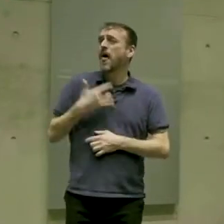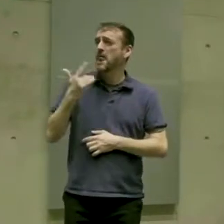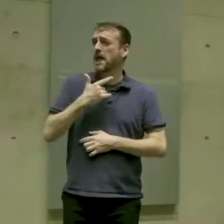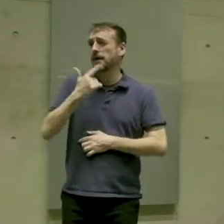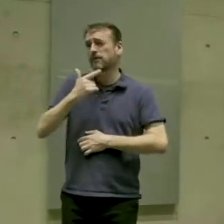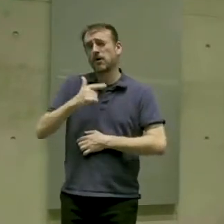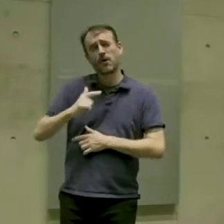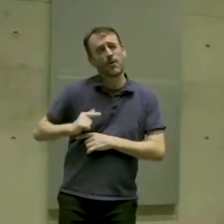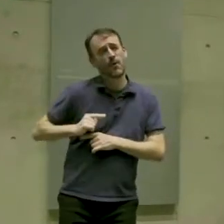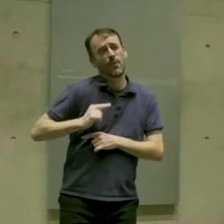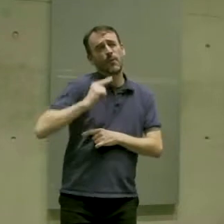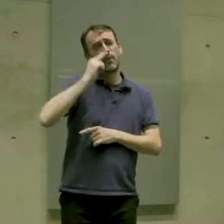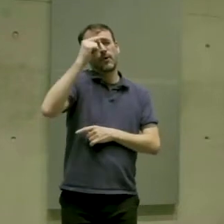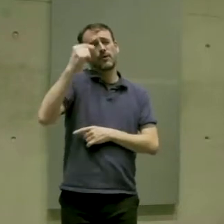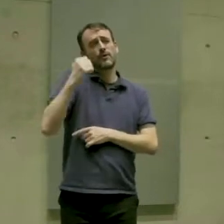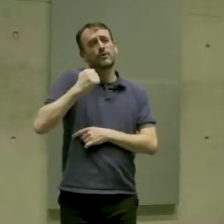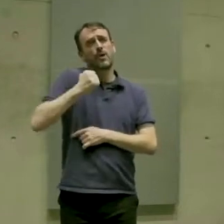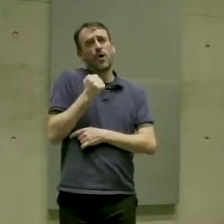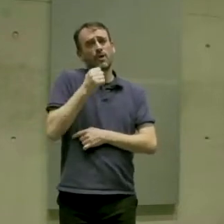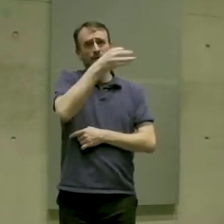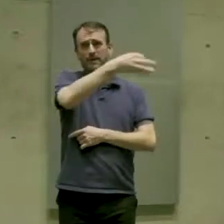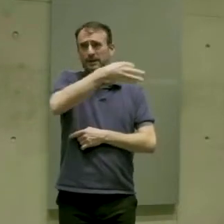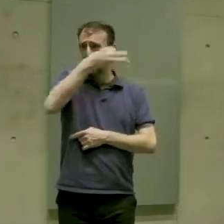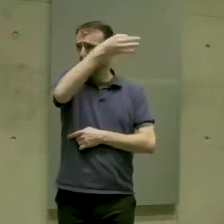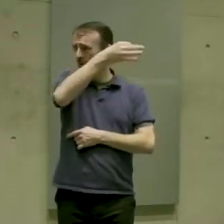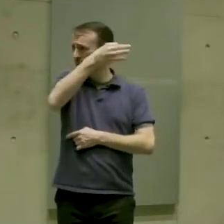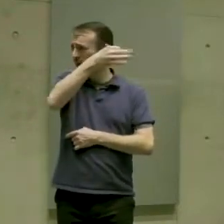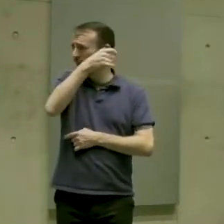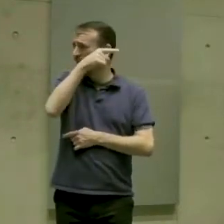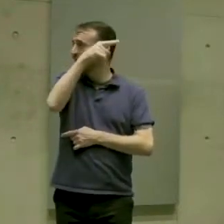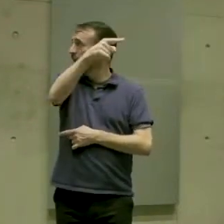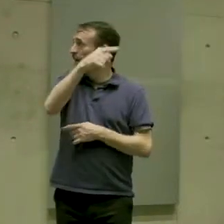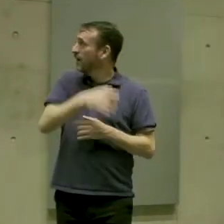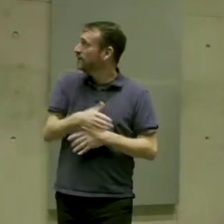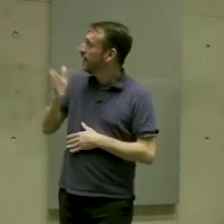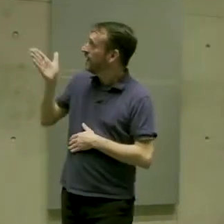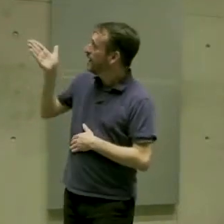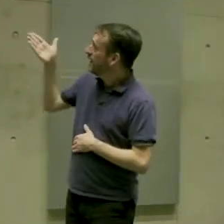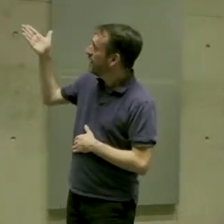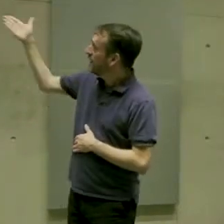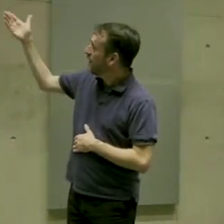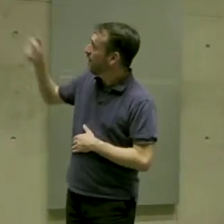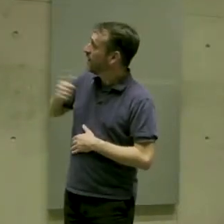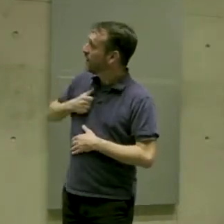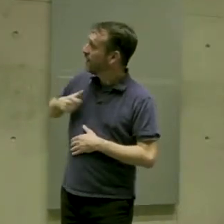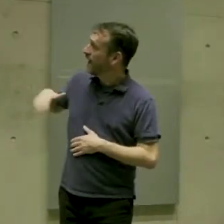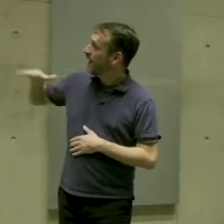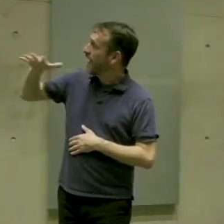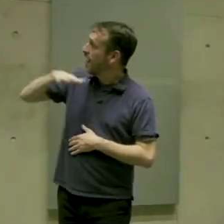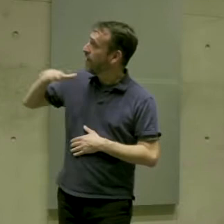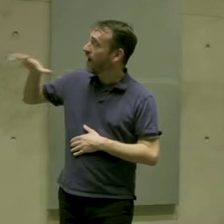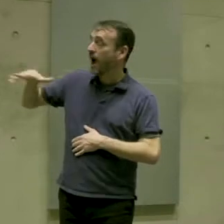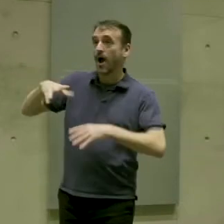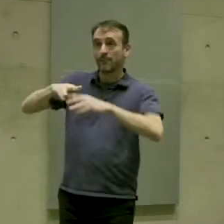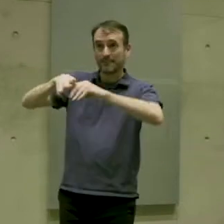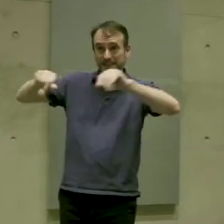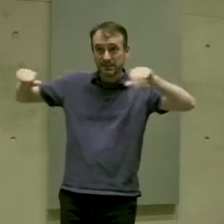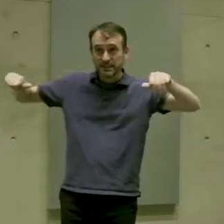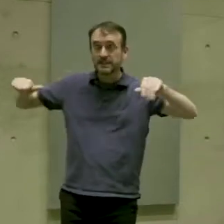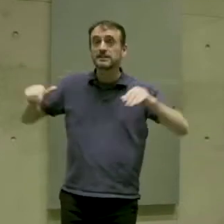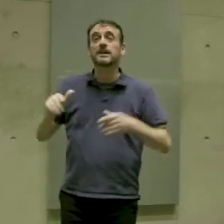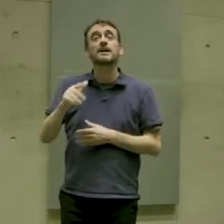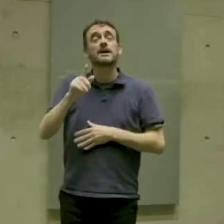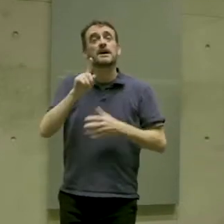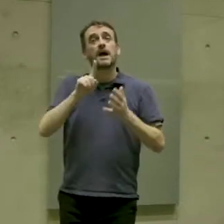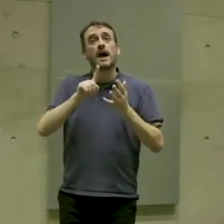of Scotland. Here's me posing with a very appropriately Gothic giant skeleton on one of our beautiful beaches. And by day,